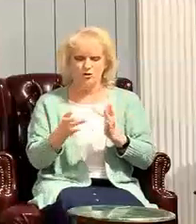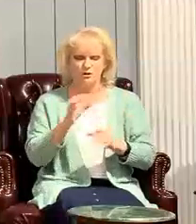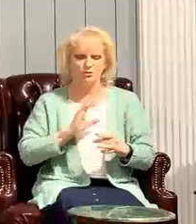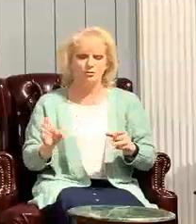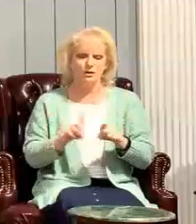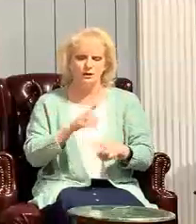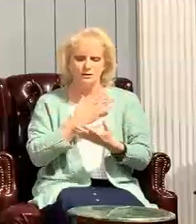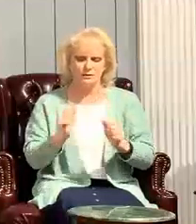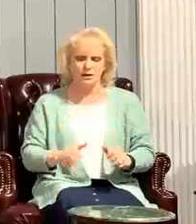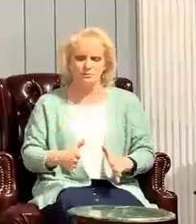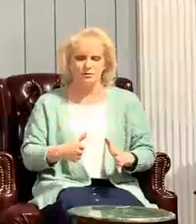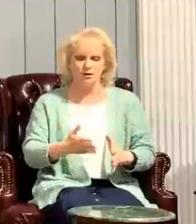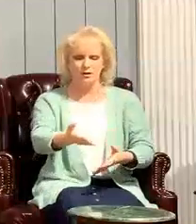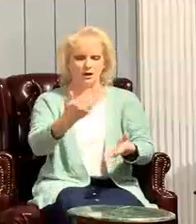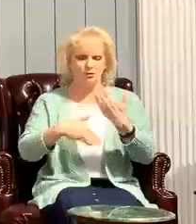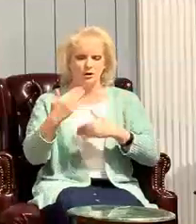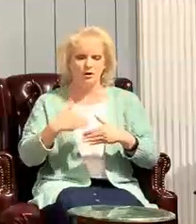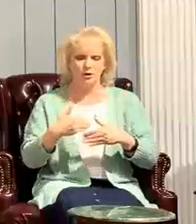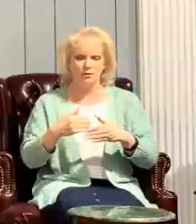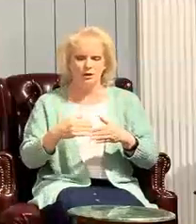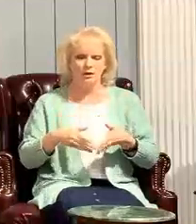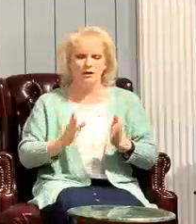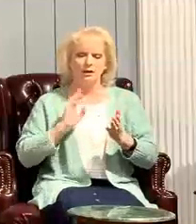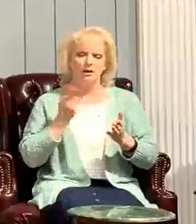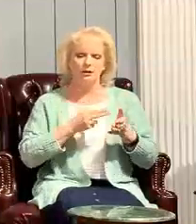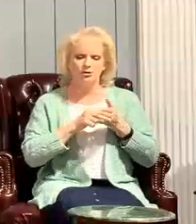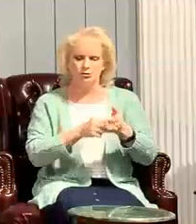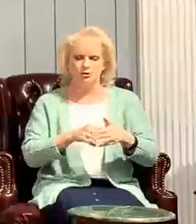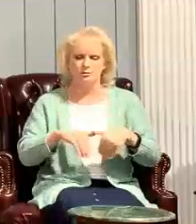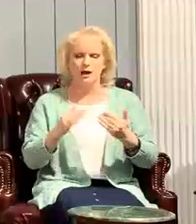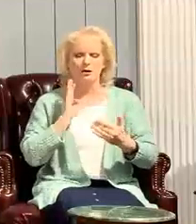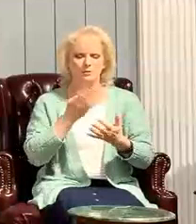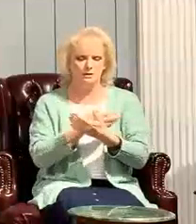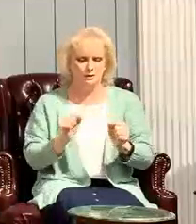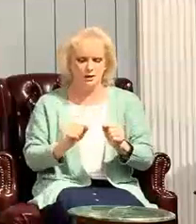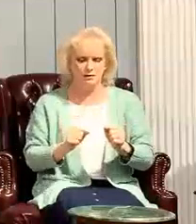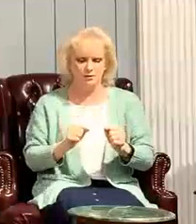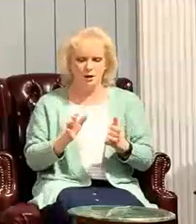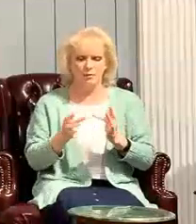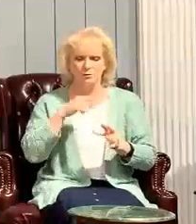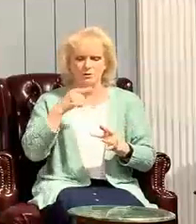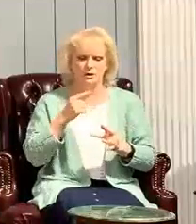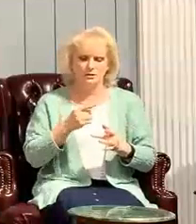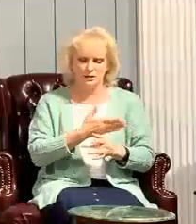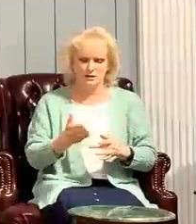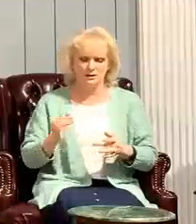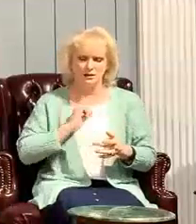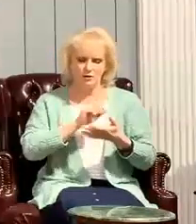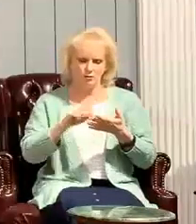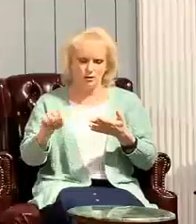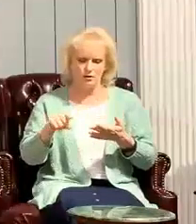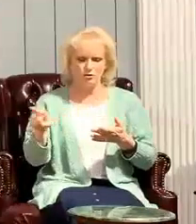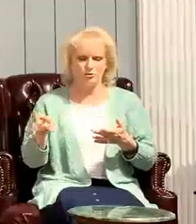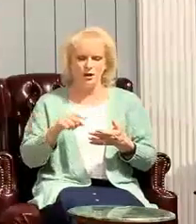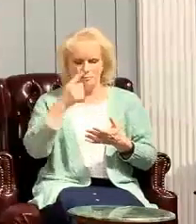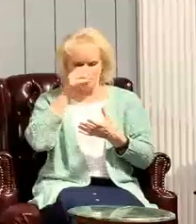show them from the Word of God how to be saved without question. The Bible says, these things have I written unto you that believe on the name of the Son of